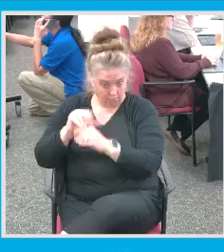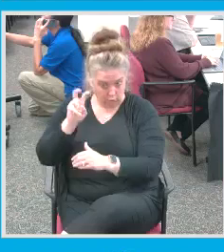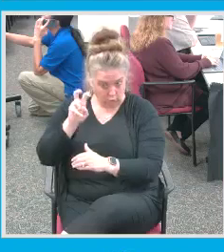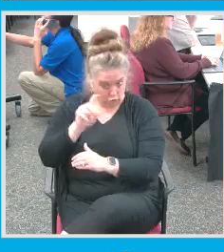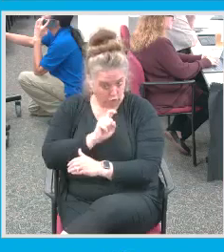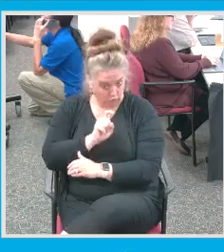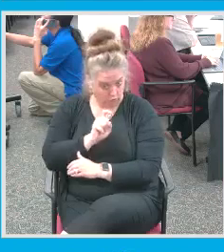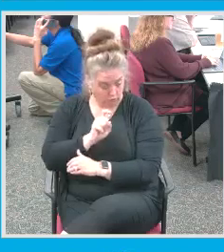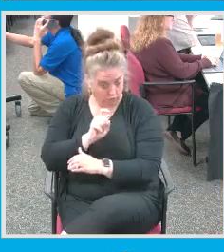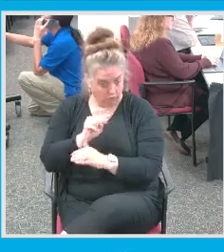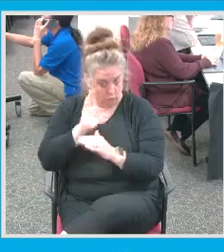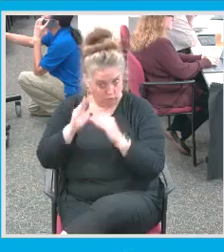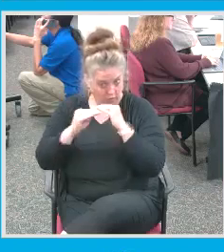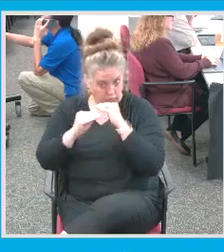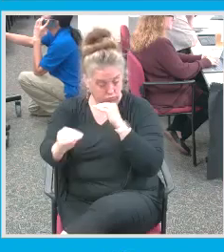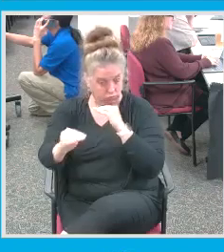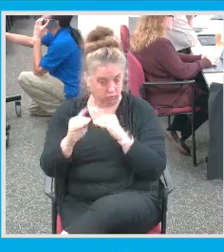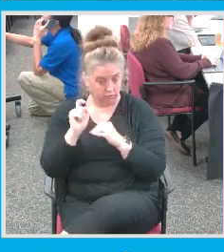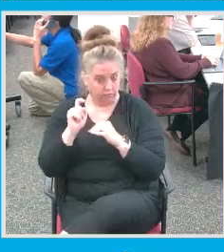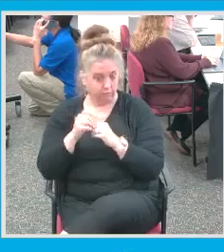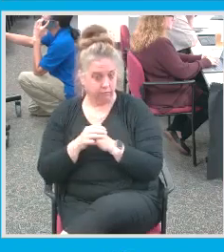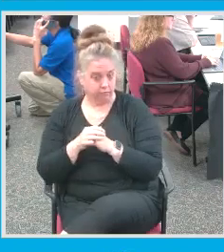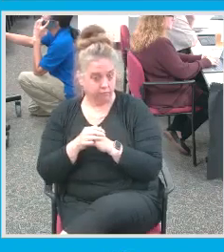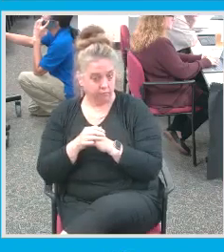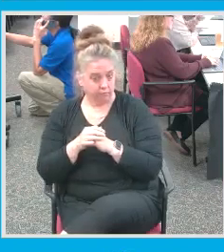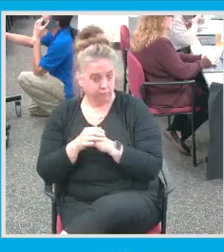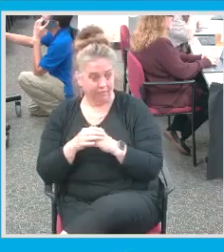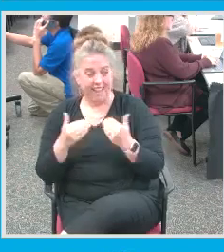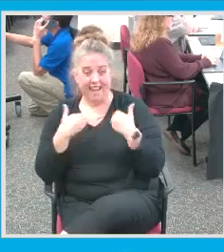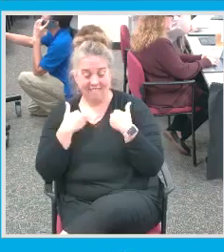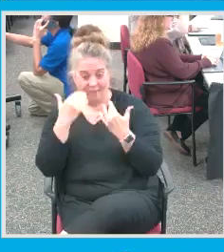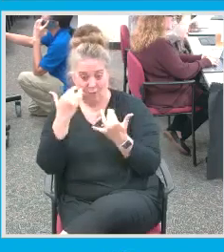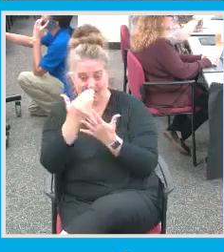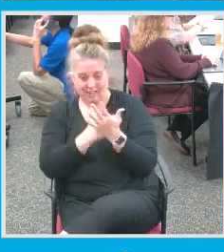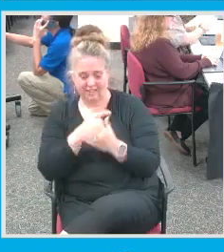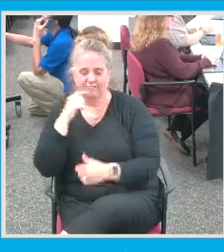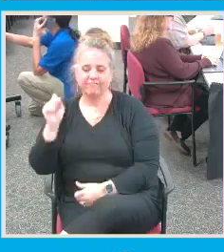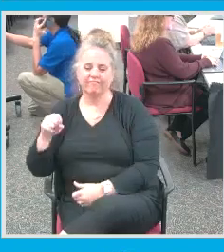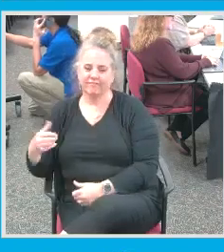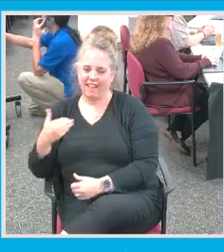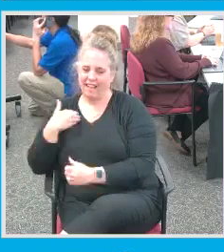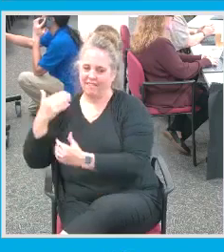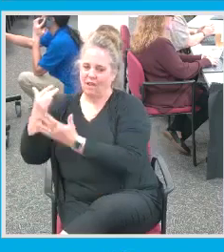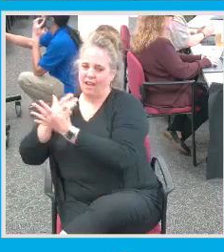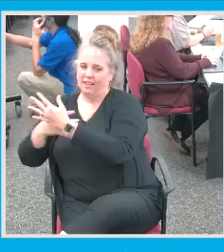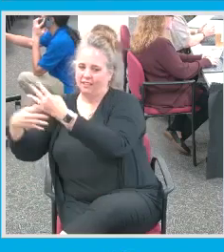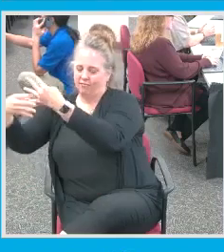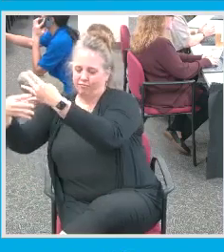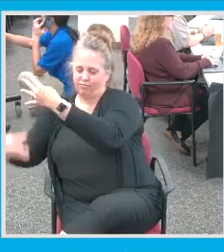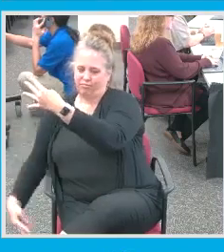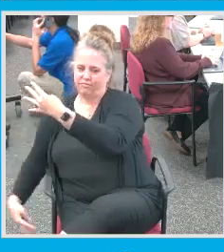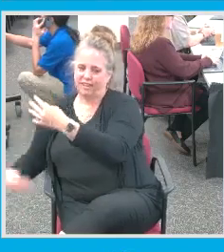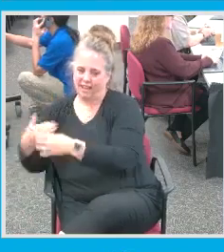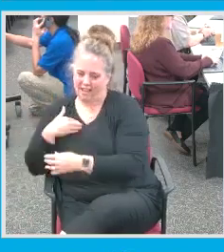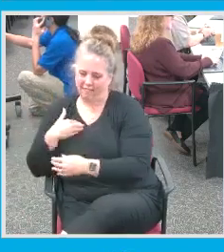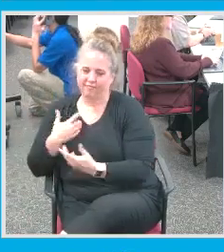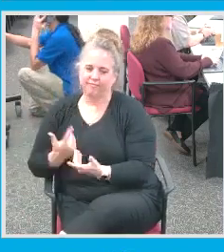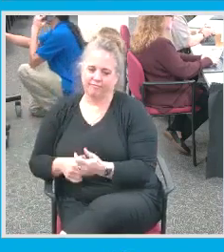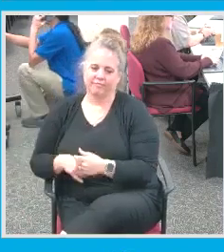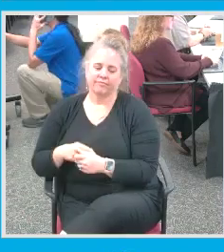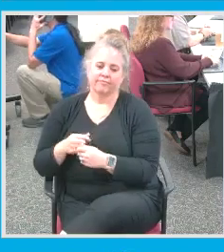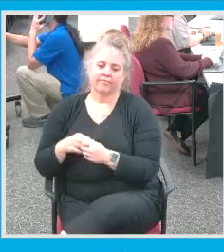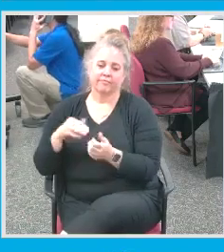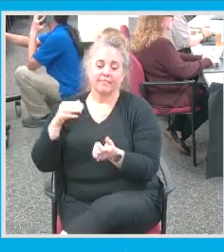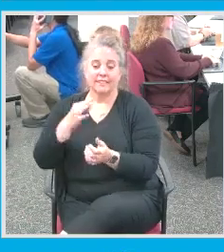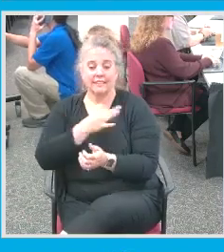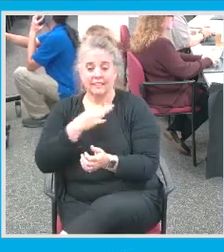We With a waiting list or something we like do that? have a waiting list. We also have staffing issues. So we are, each nurse is bound by a certain number of clients